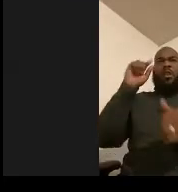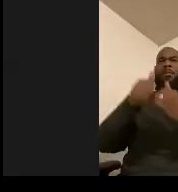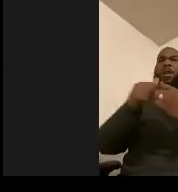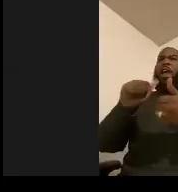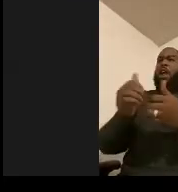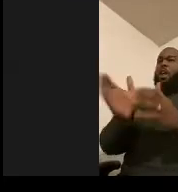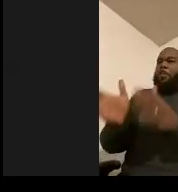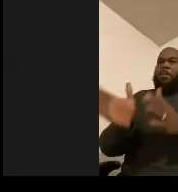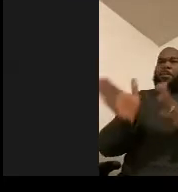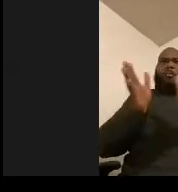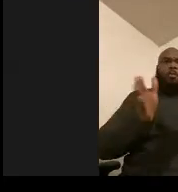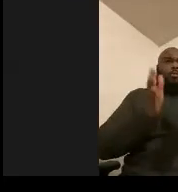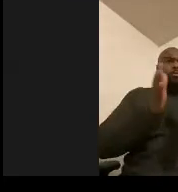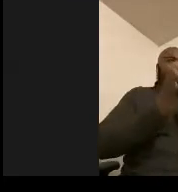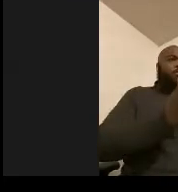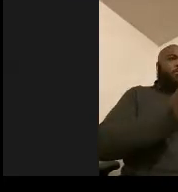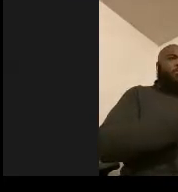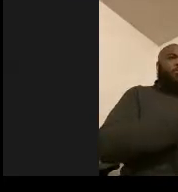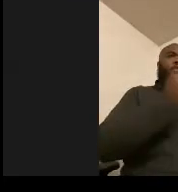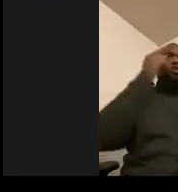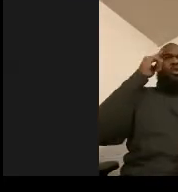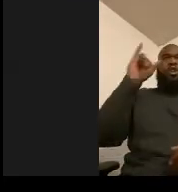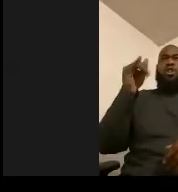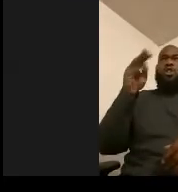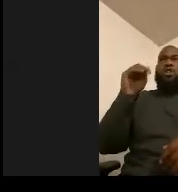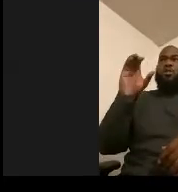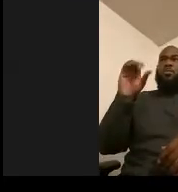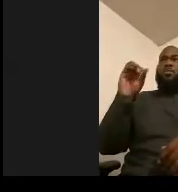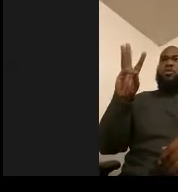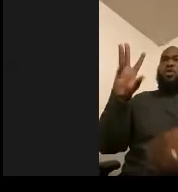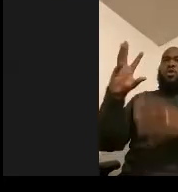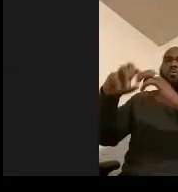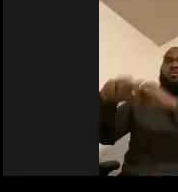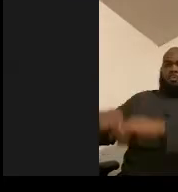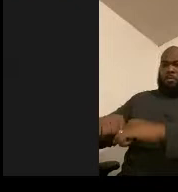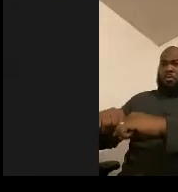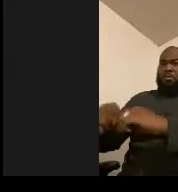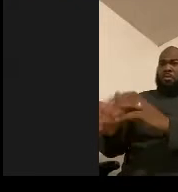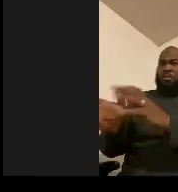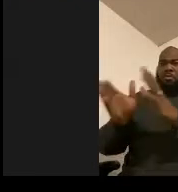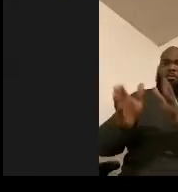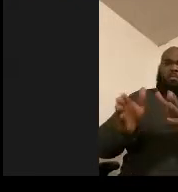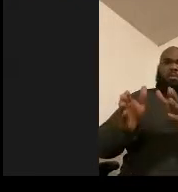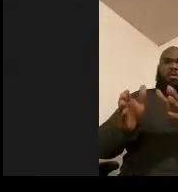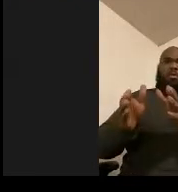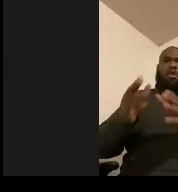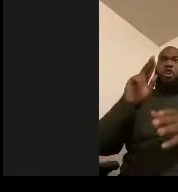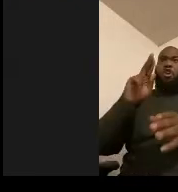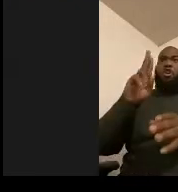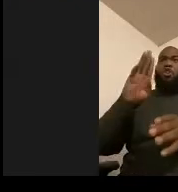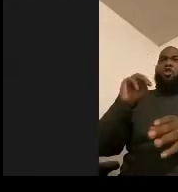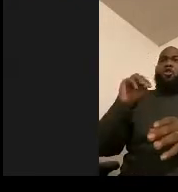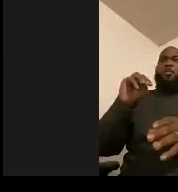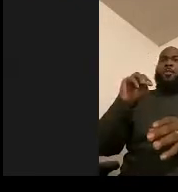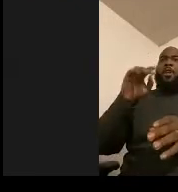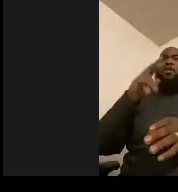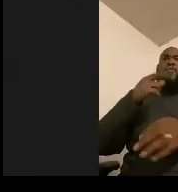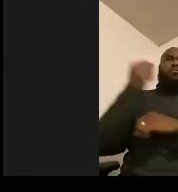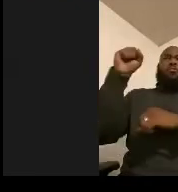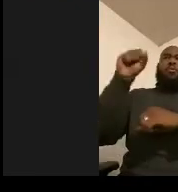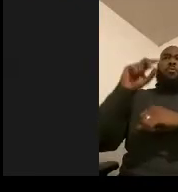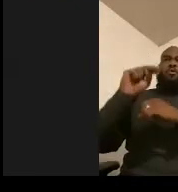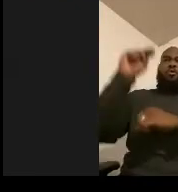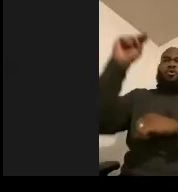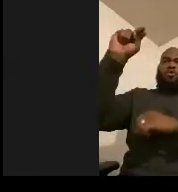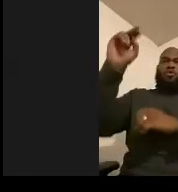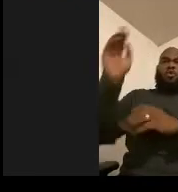after Jim Crow is abolished in the South and the turn to the urban rebellions in the North. These are, you know, flowing into